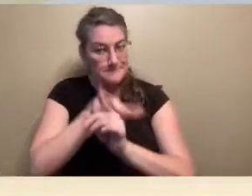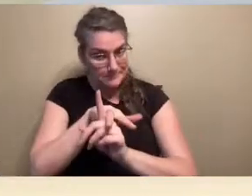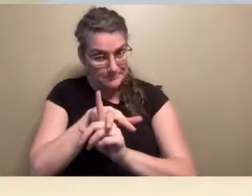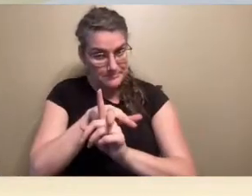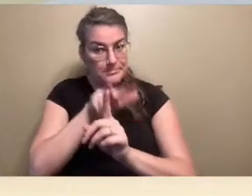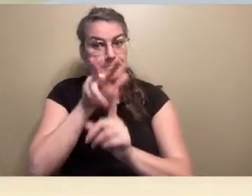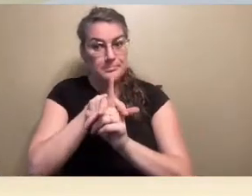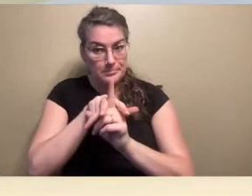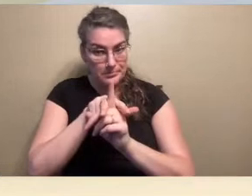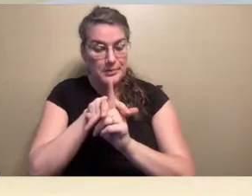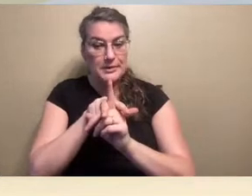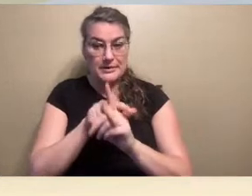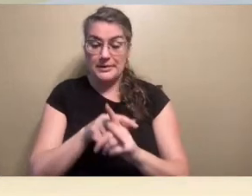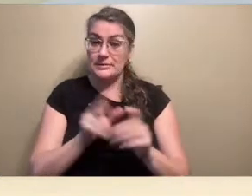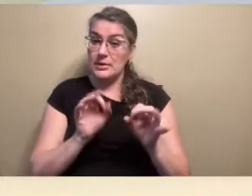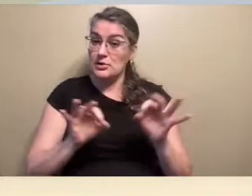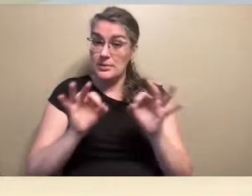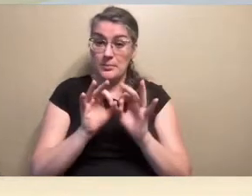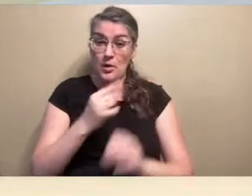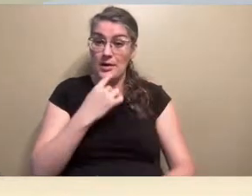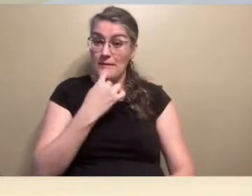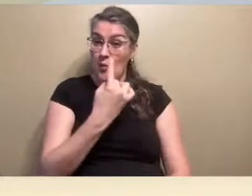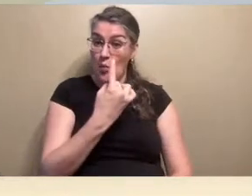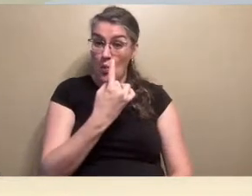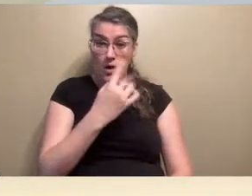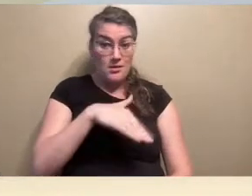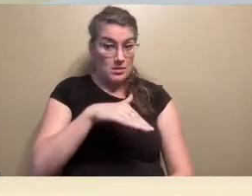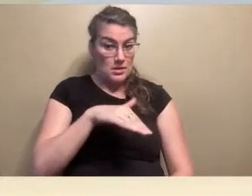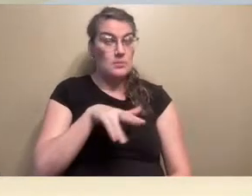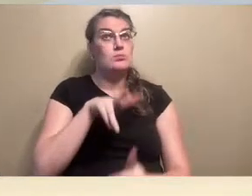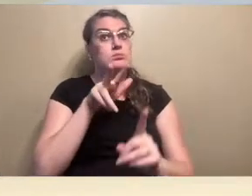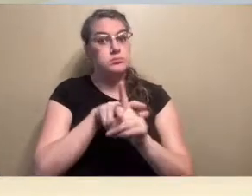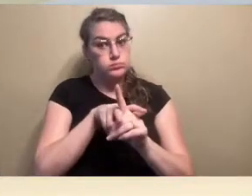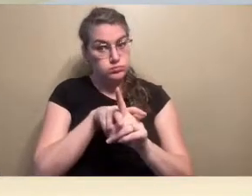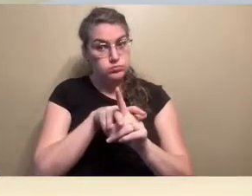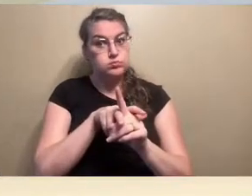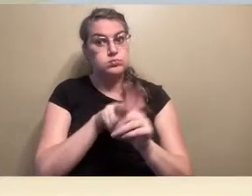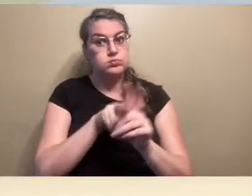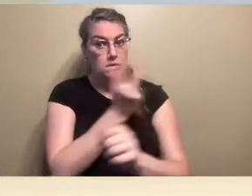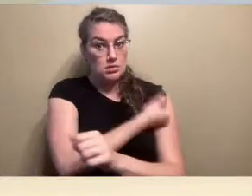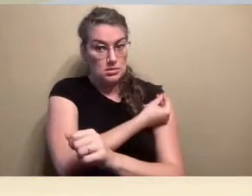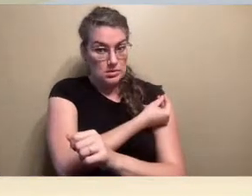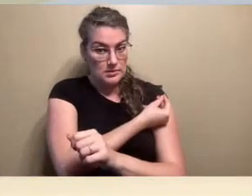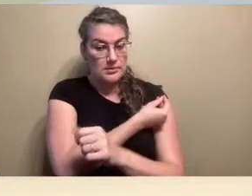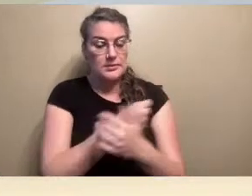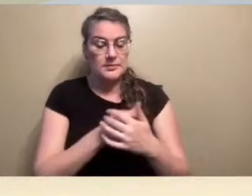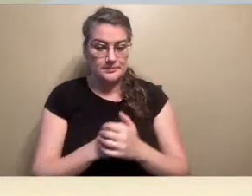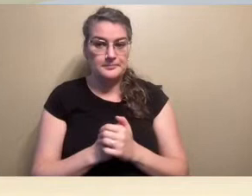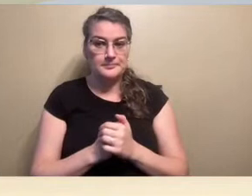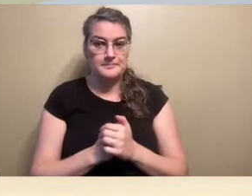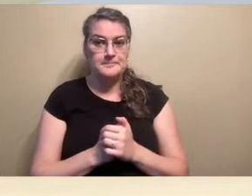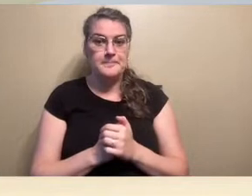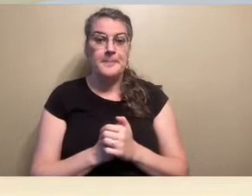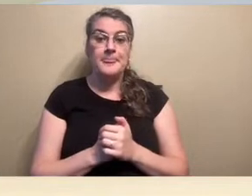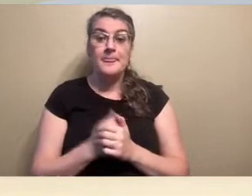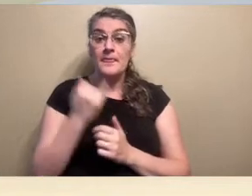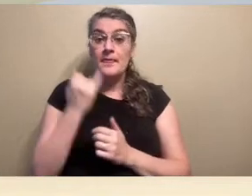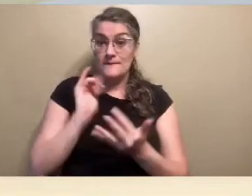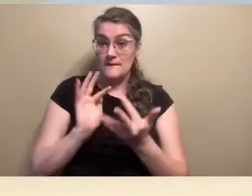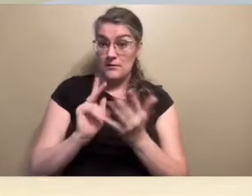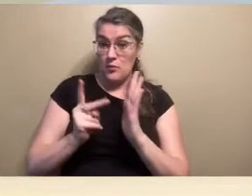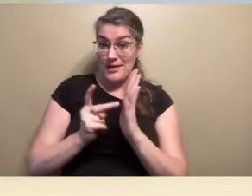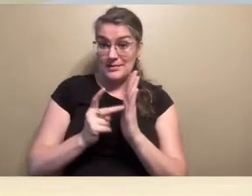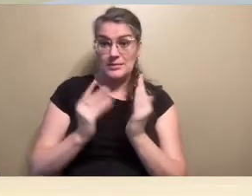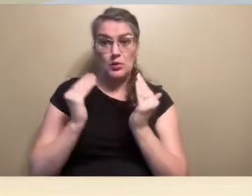first dose, please make an appointment or drop into a pharmacy to discuss your options. If you're still not sure about